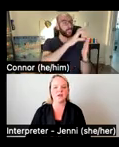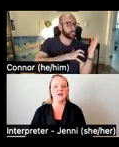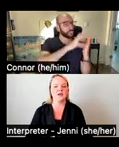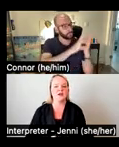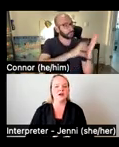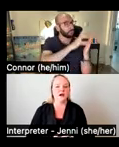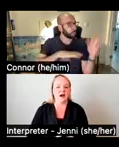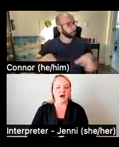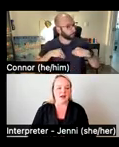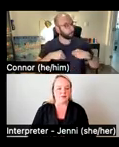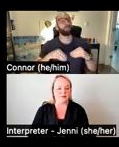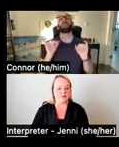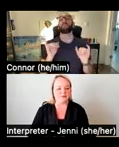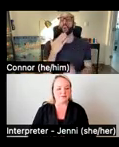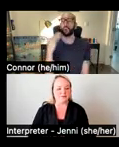go.